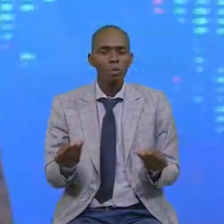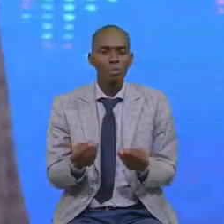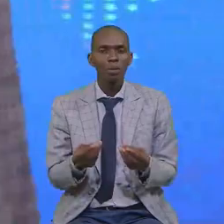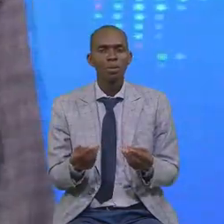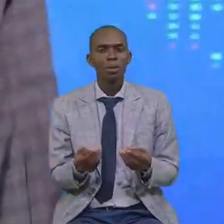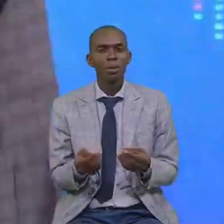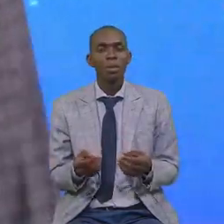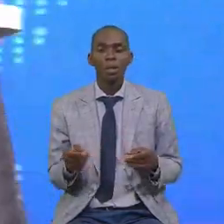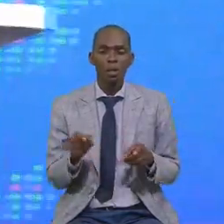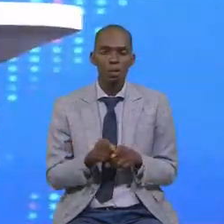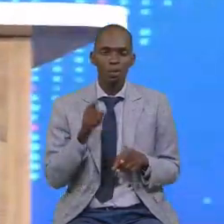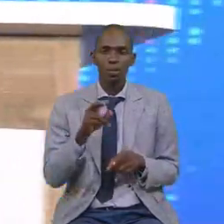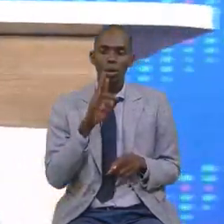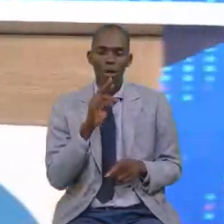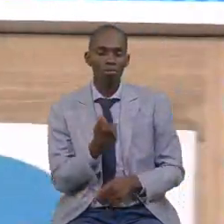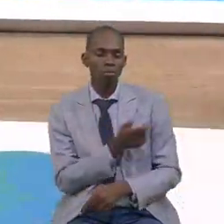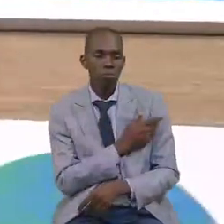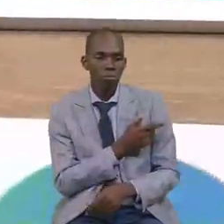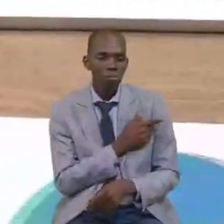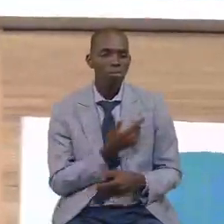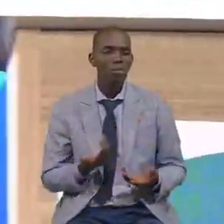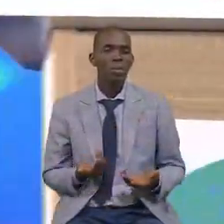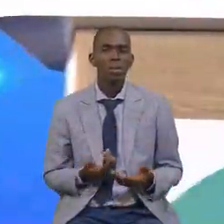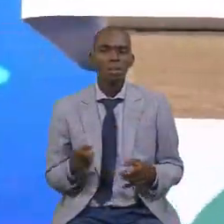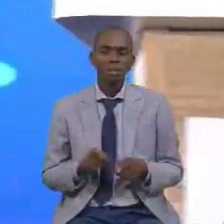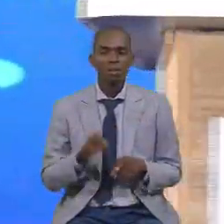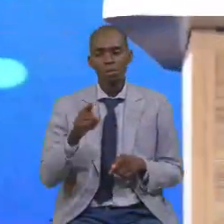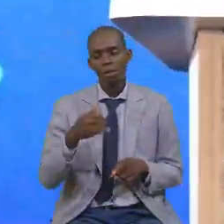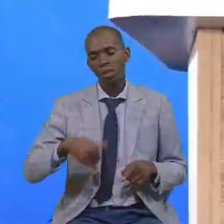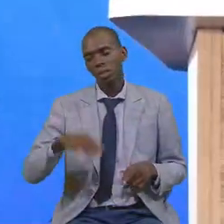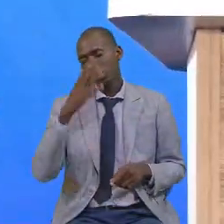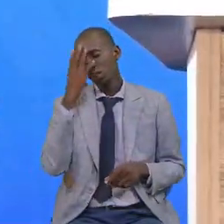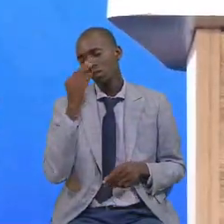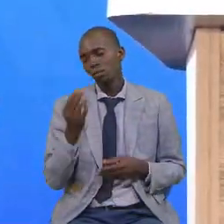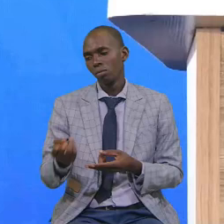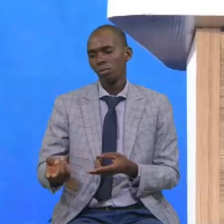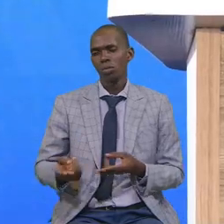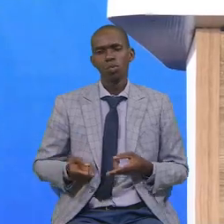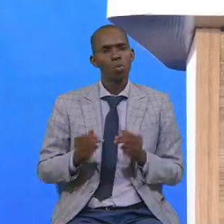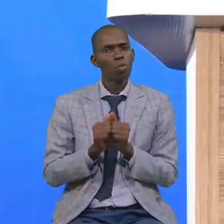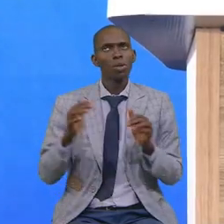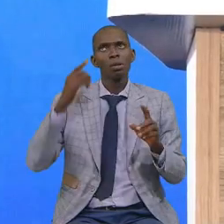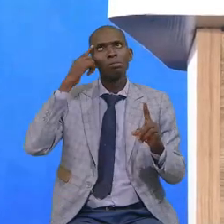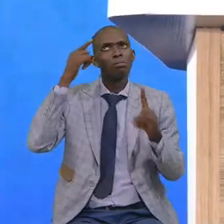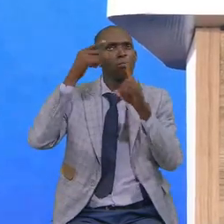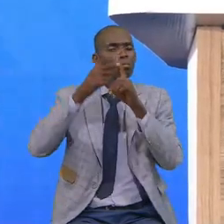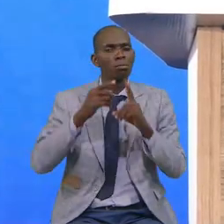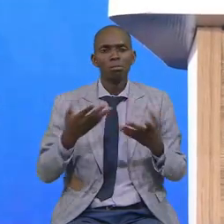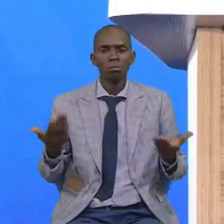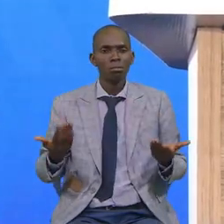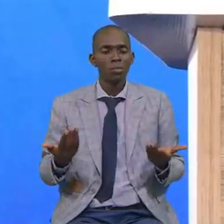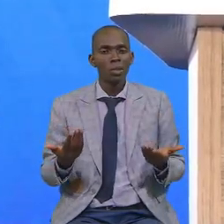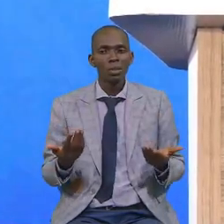were lazy and while we were lying down, no purpose, no goal,